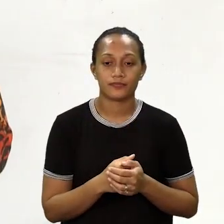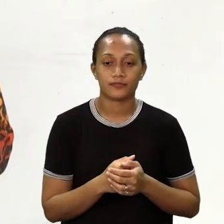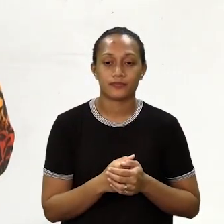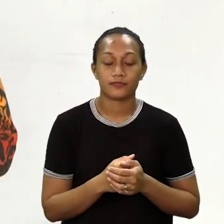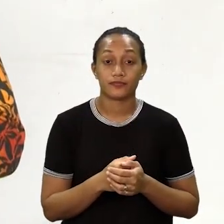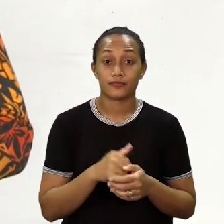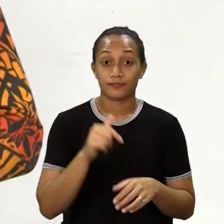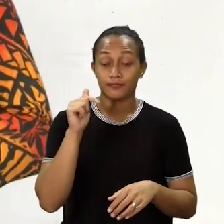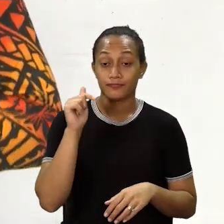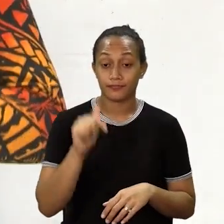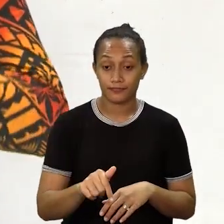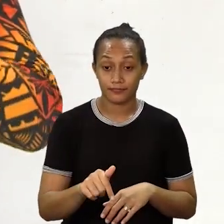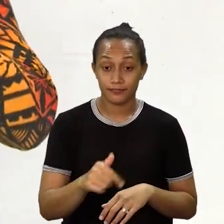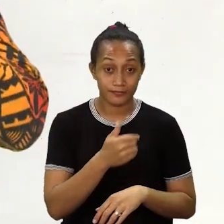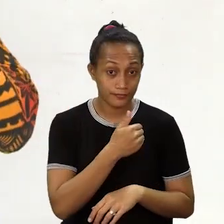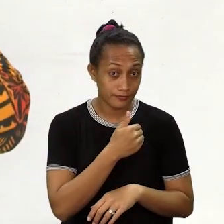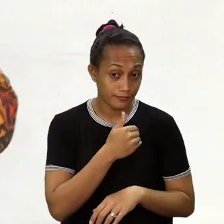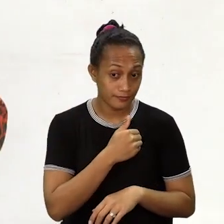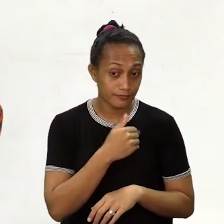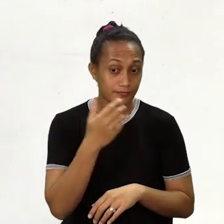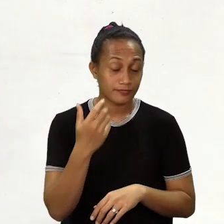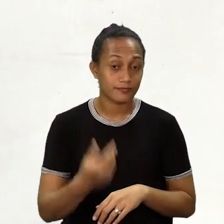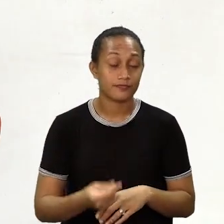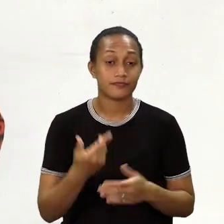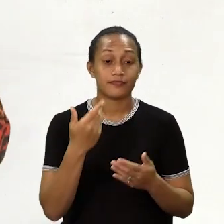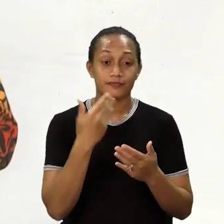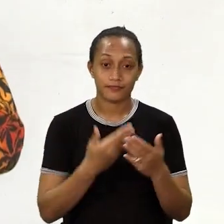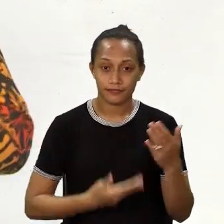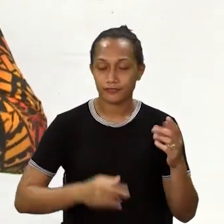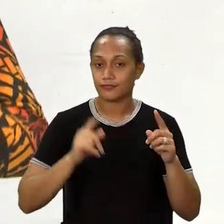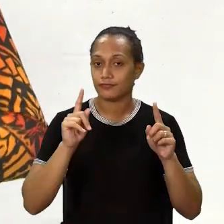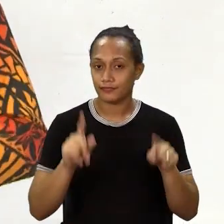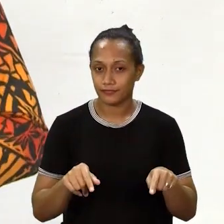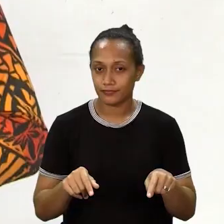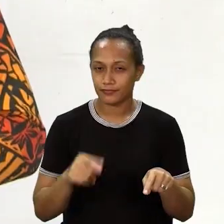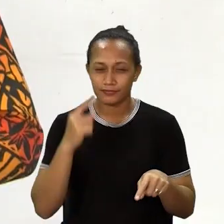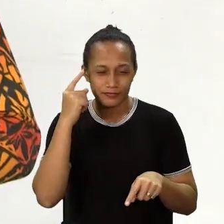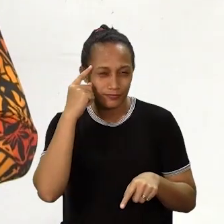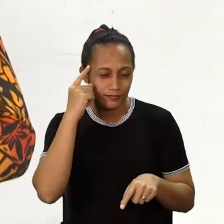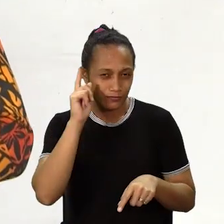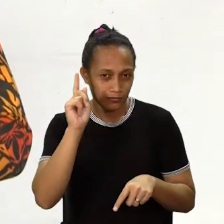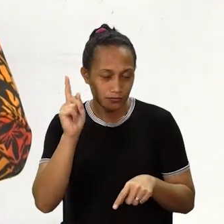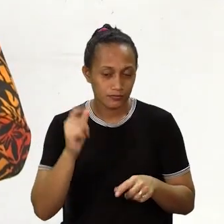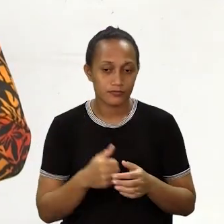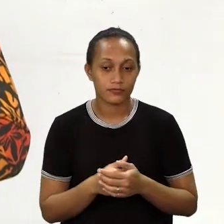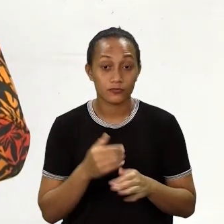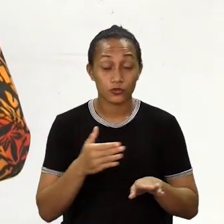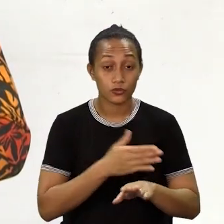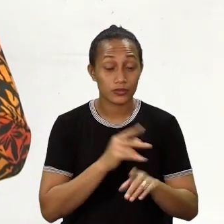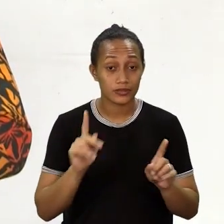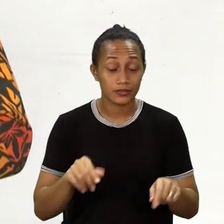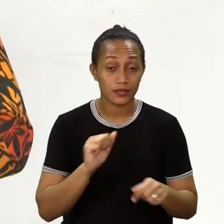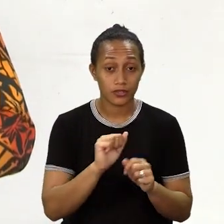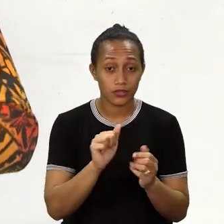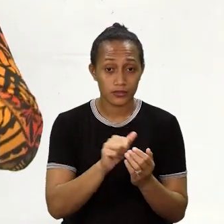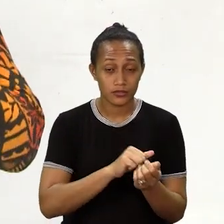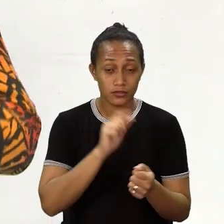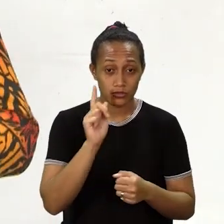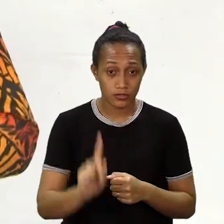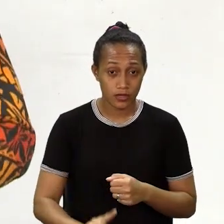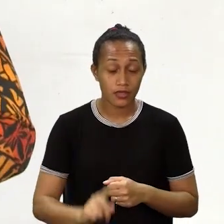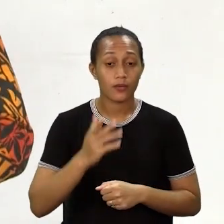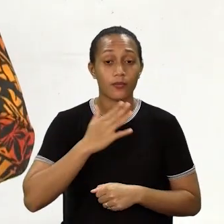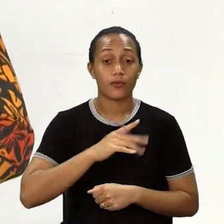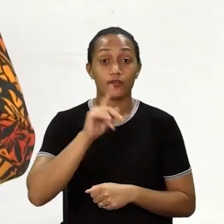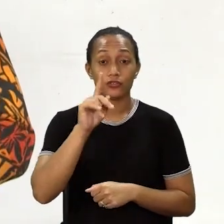this morning. Right? This morning, I have a riddle for us to start off.